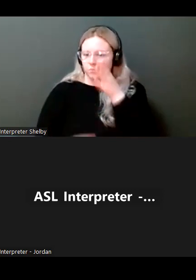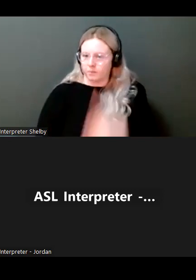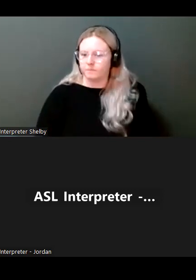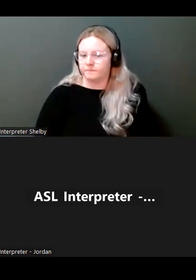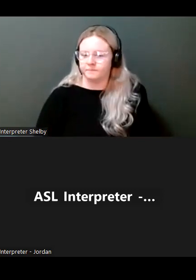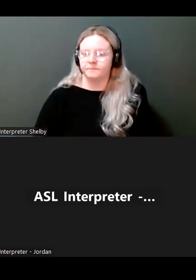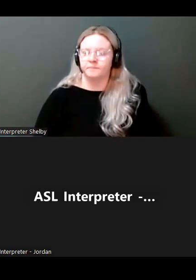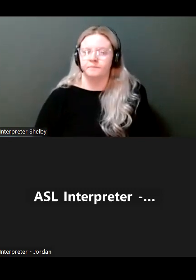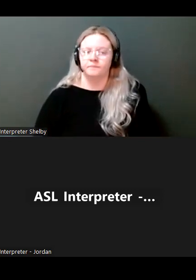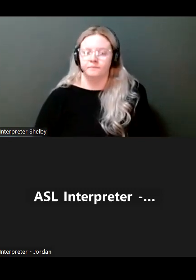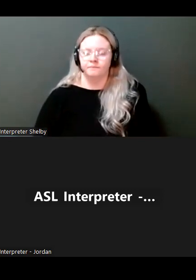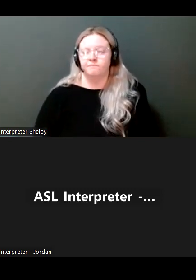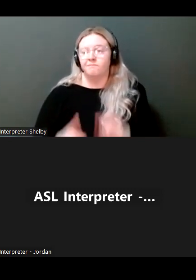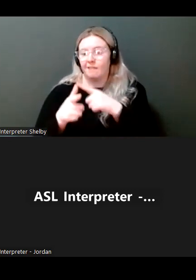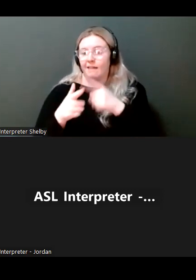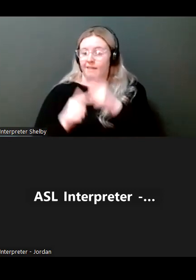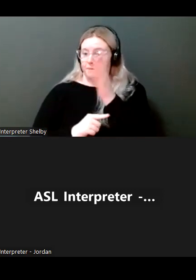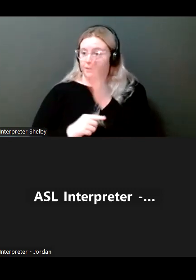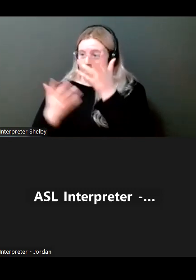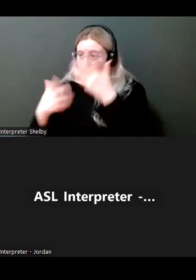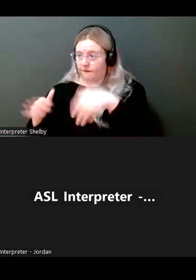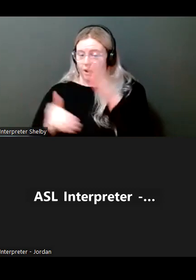And of course, we'll have time for questions at the end.